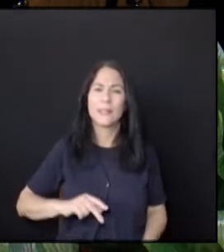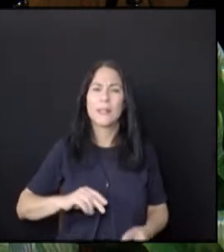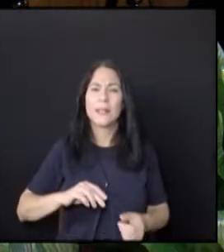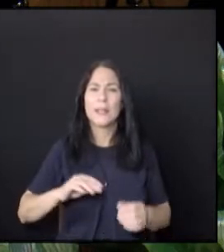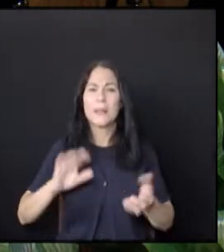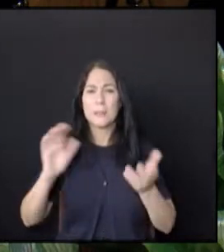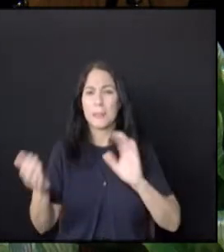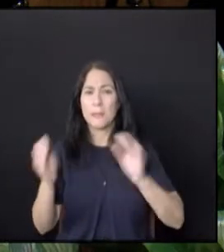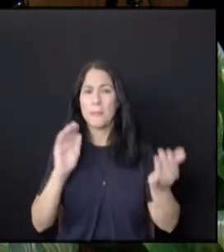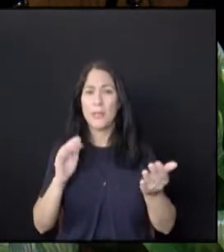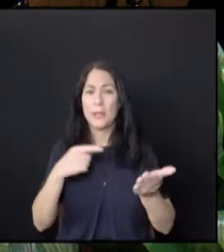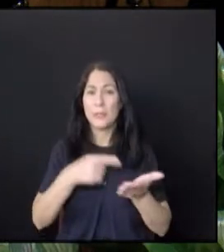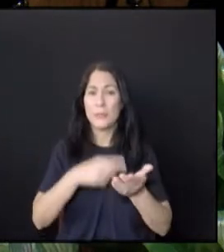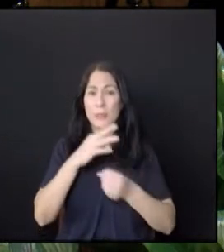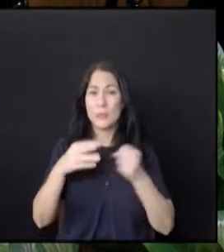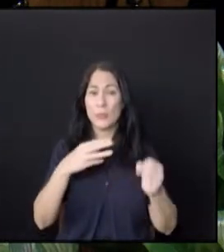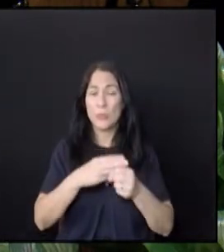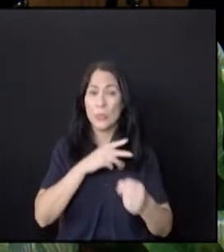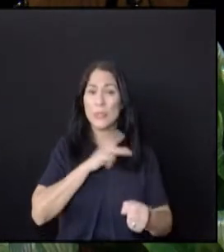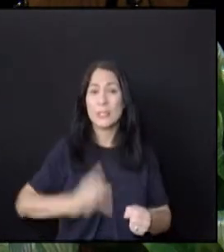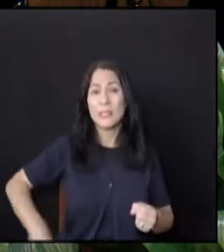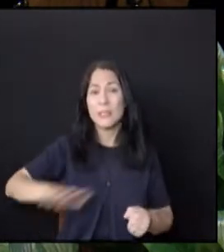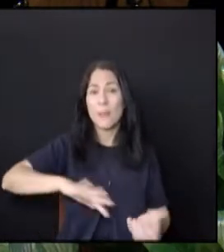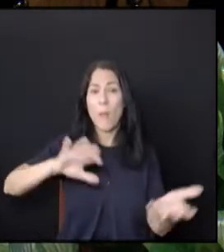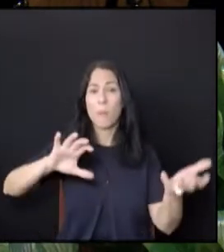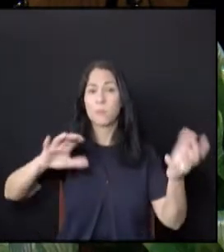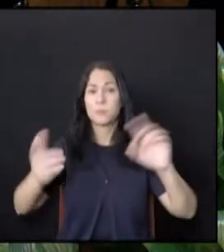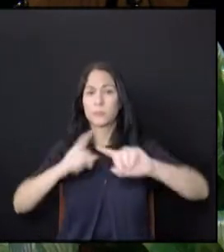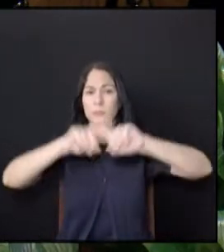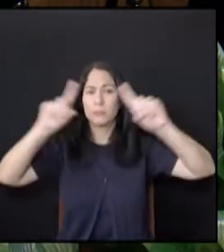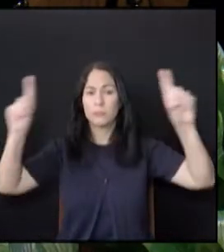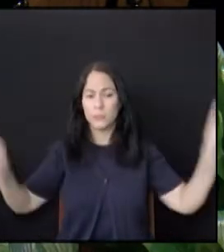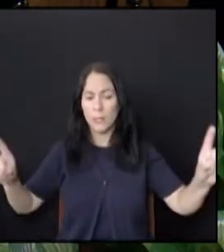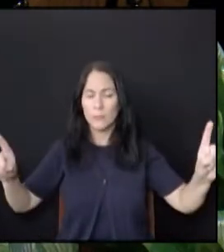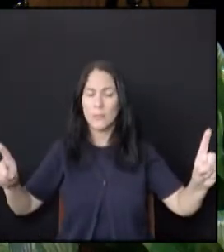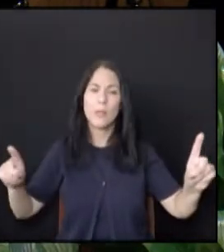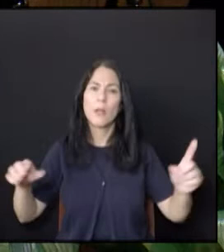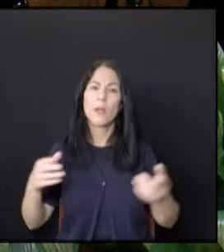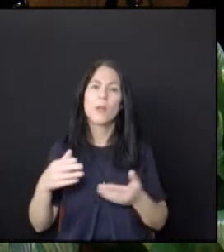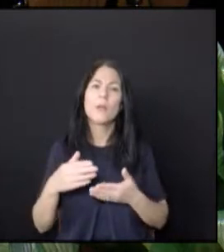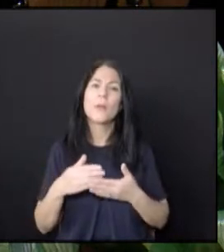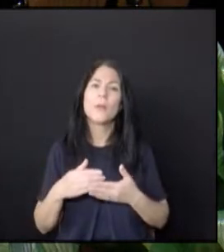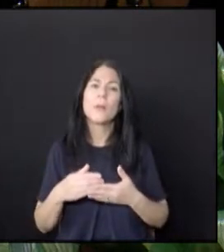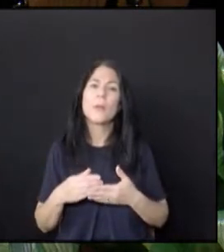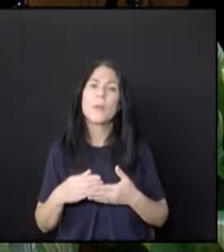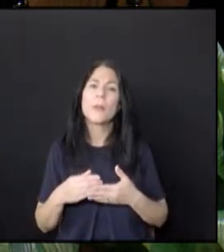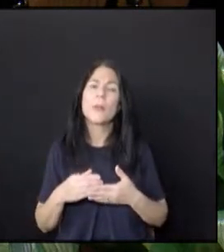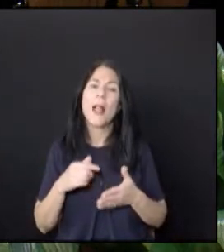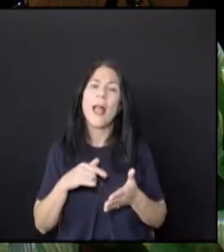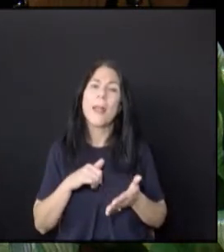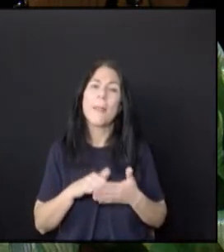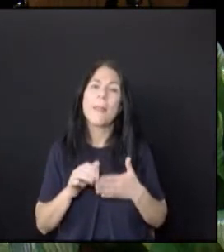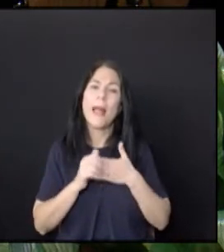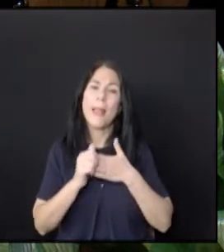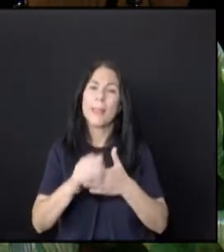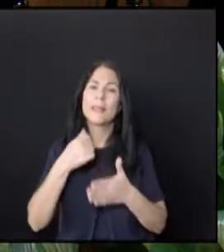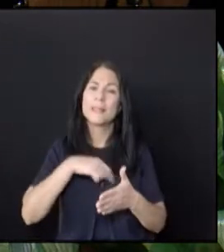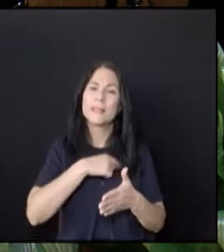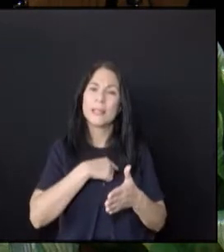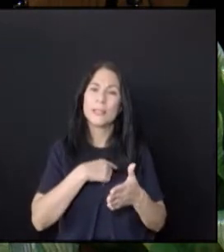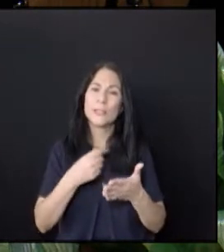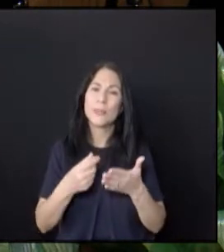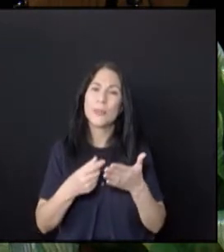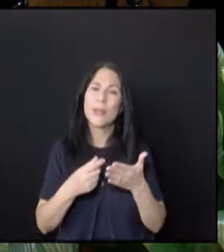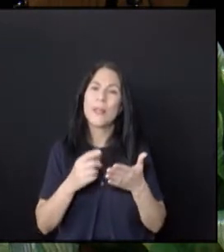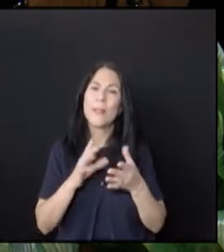of this world we have experienced before, what they have taught us to expect. And that leads us, of course, to our gospel passage